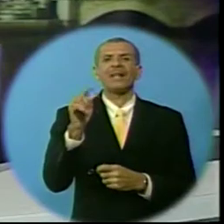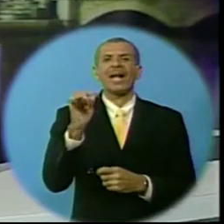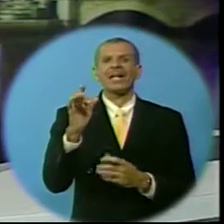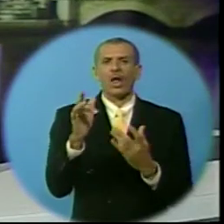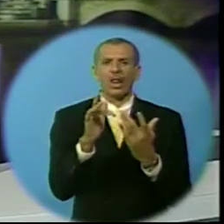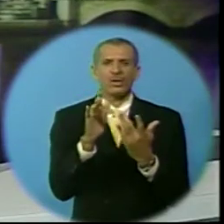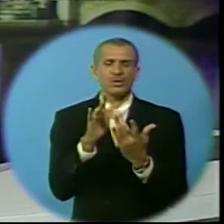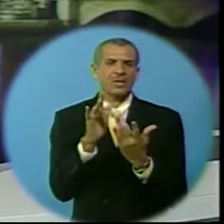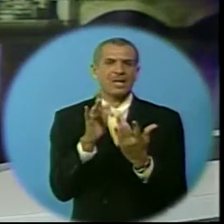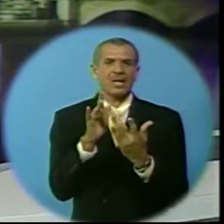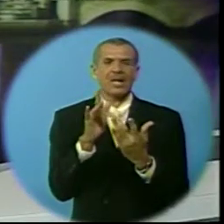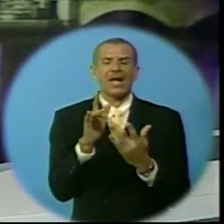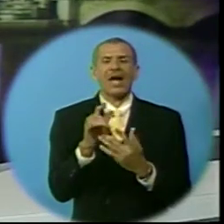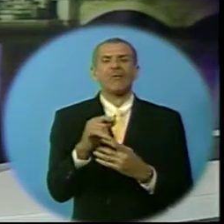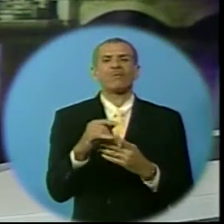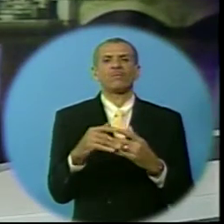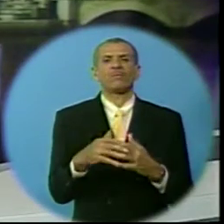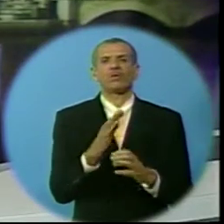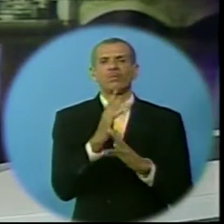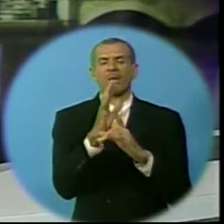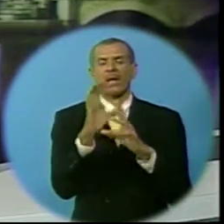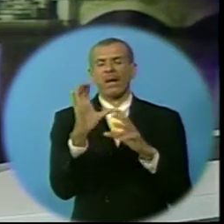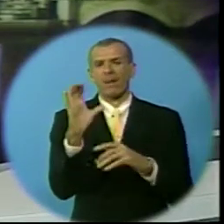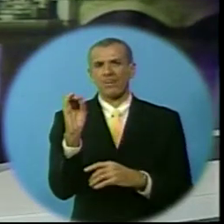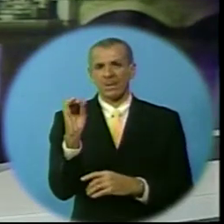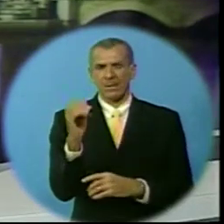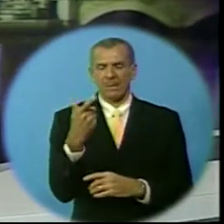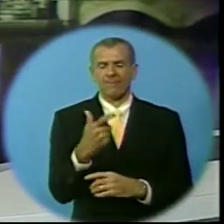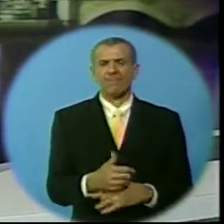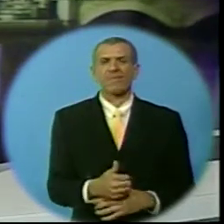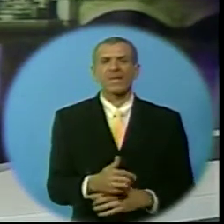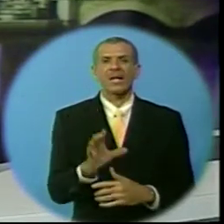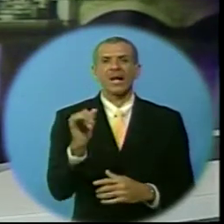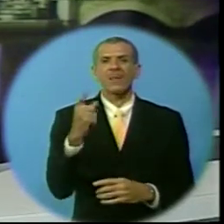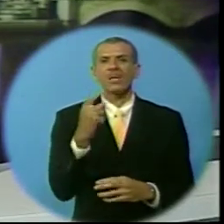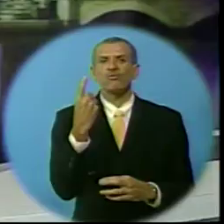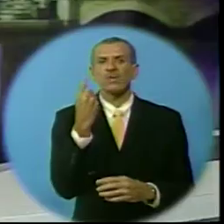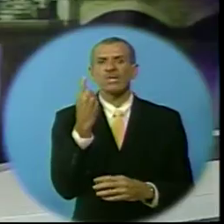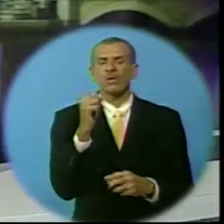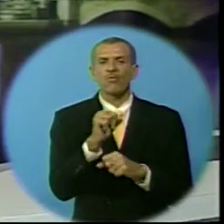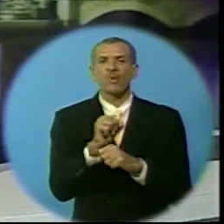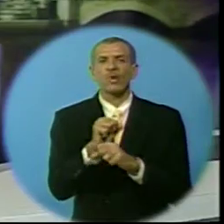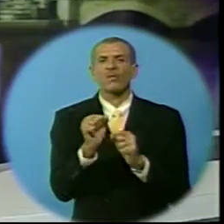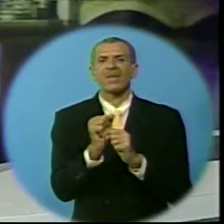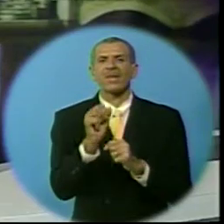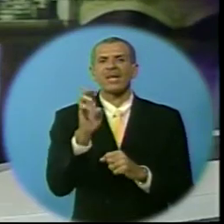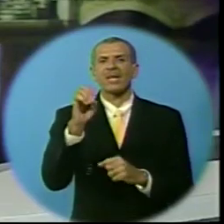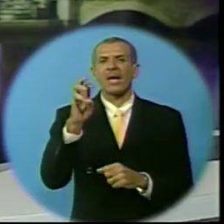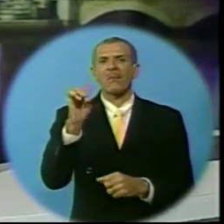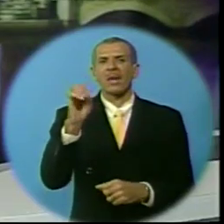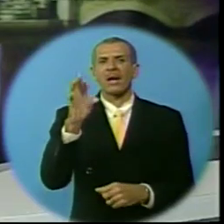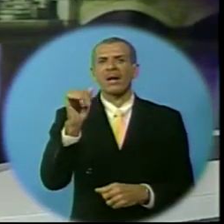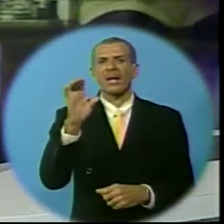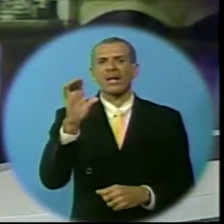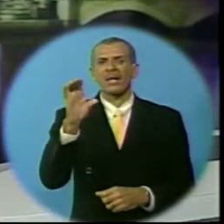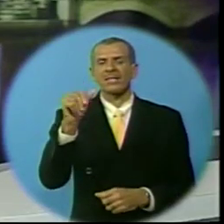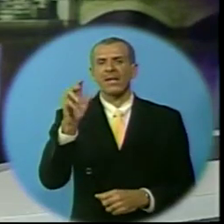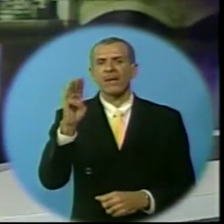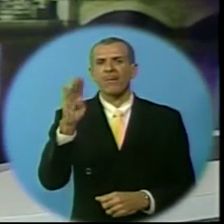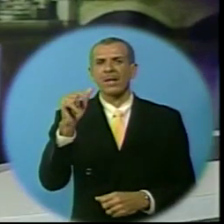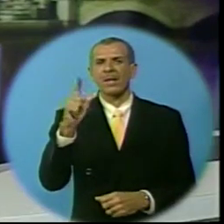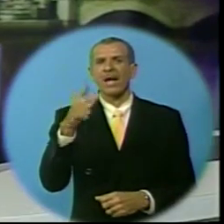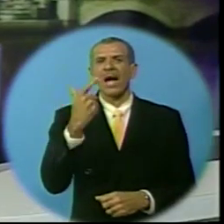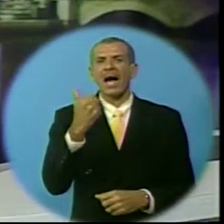supplies photovoltaic panels and regulation systems. The company recently worked with Emera Caribbean Renewables Limited on